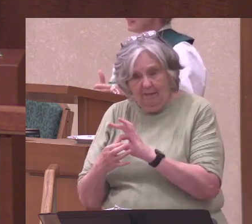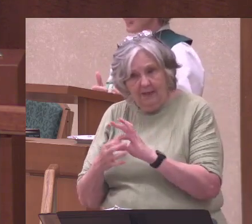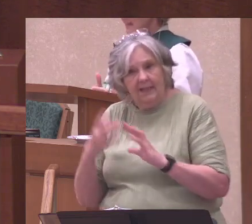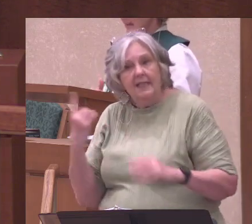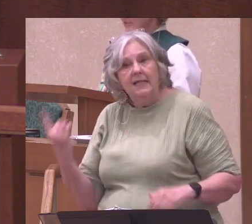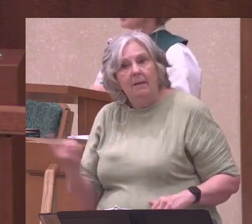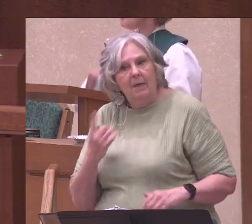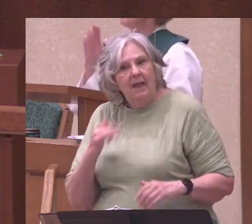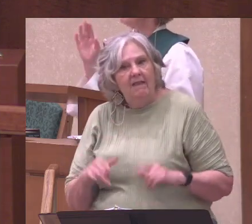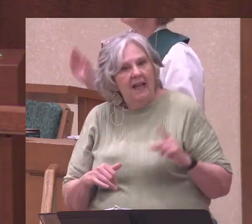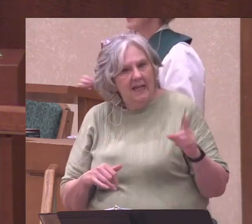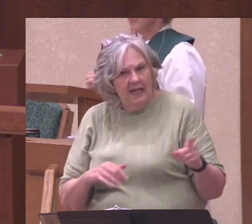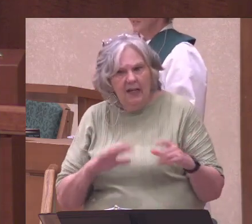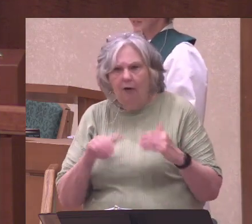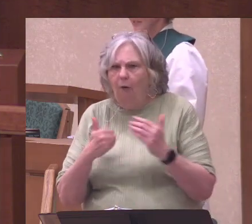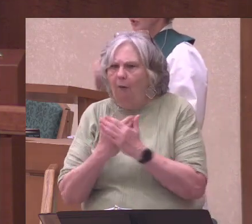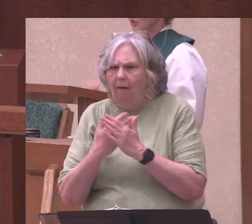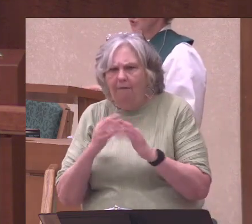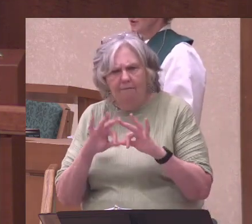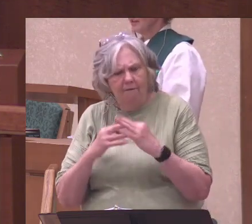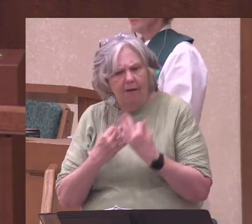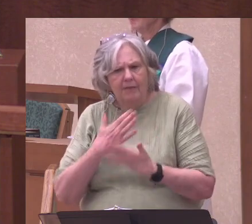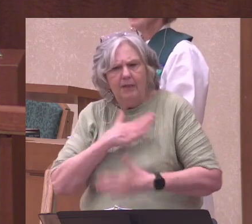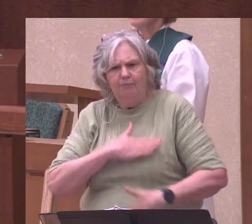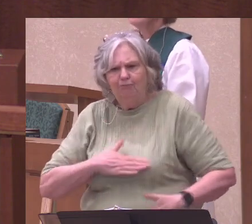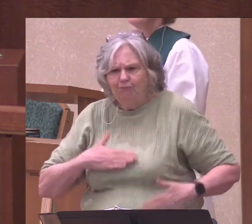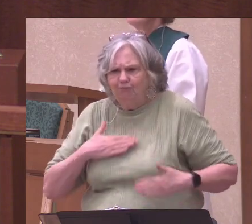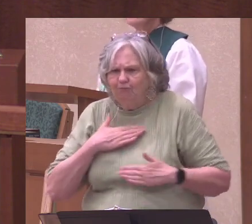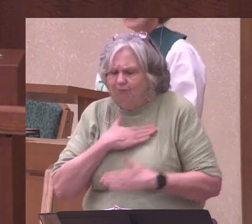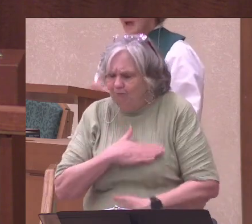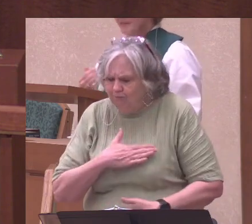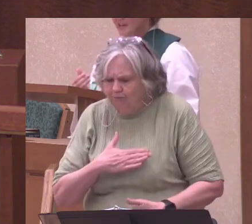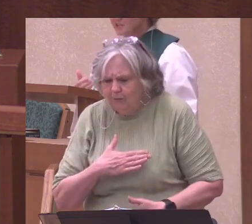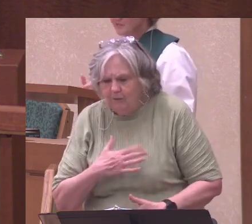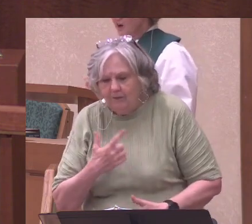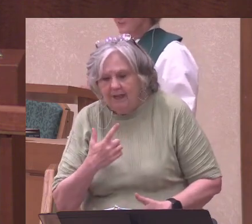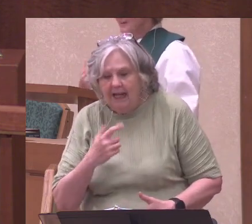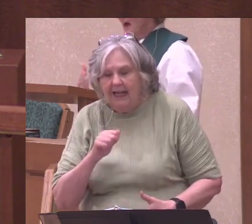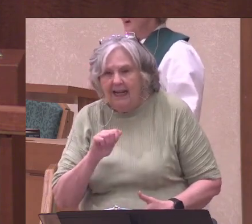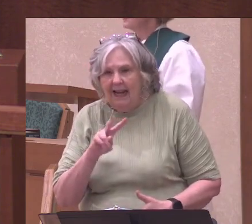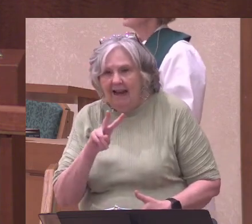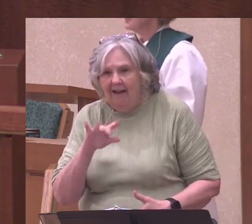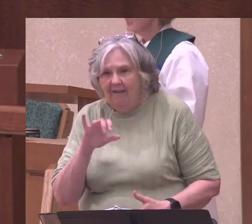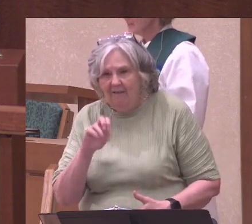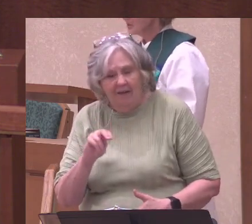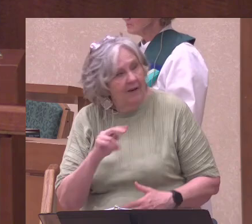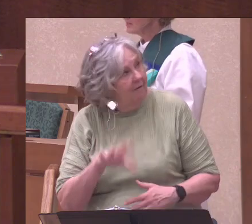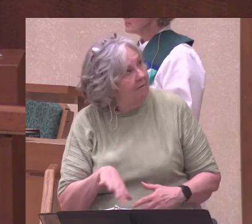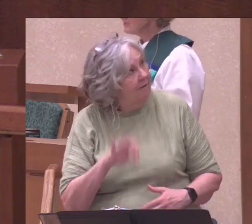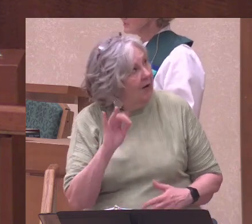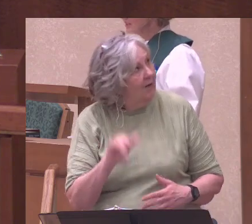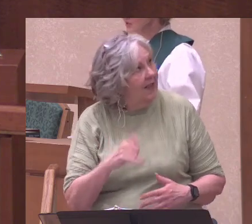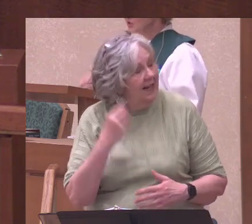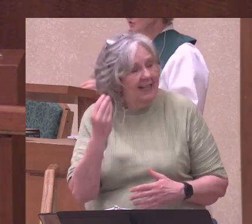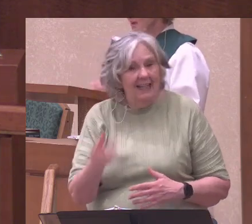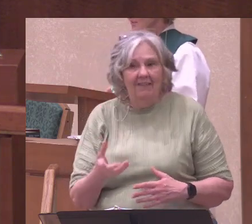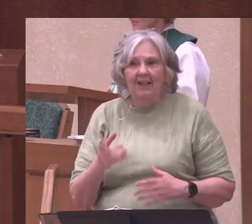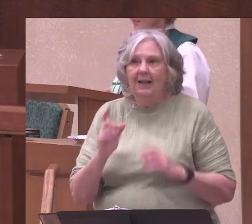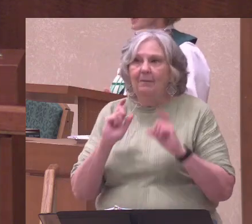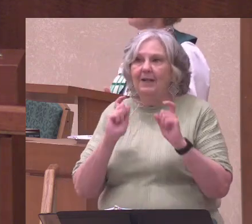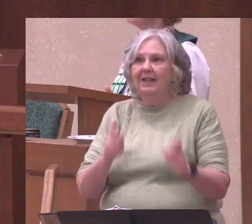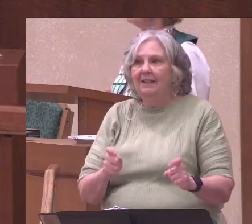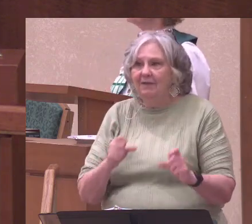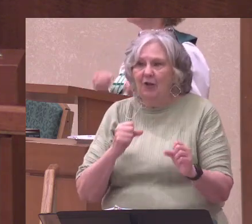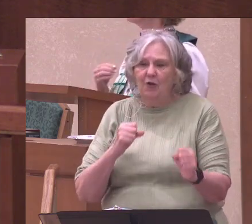that he and his whole family enjoy. Gavin has found that God has given him gifts and strengths